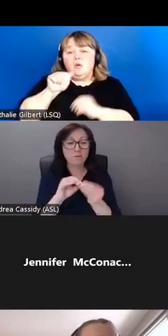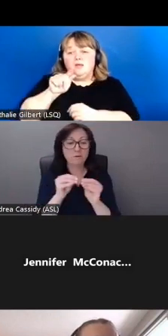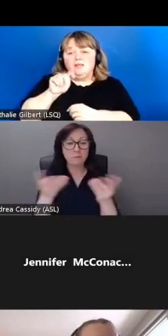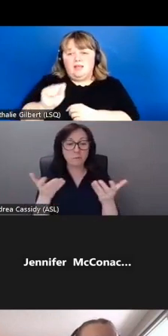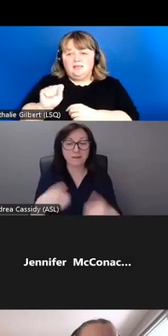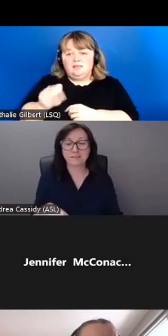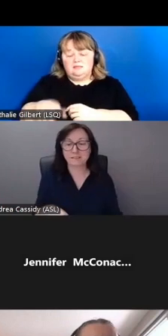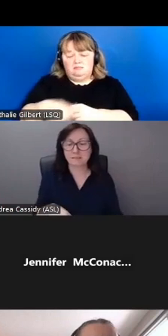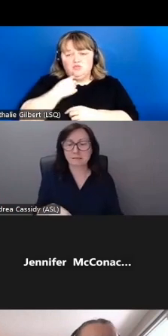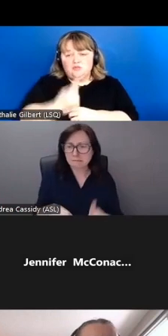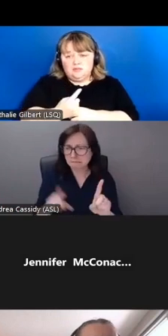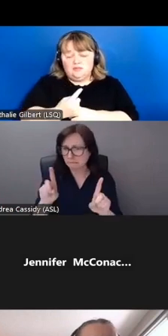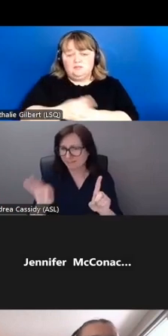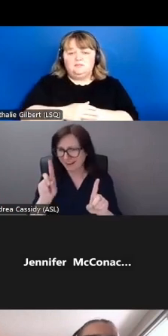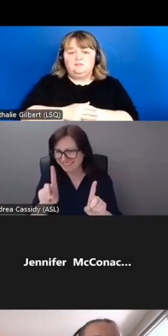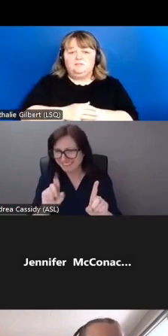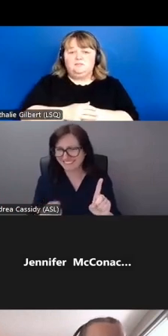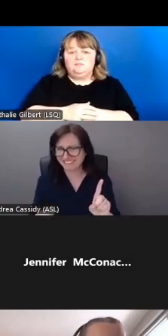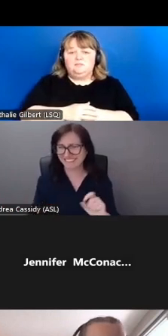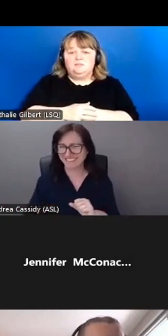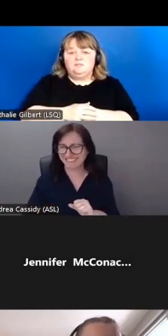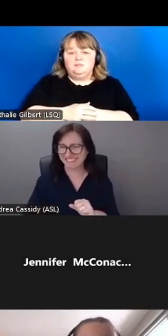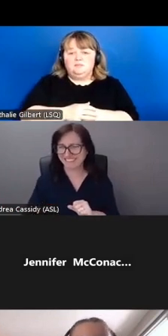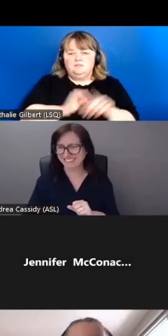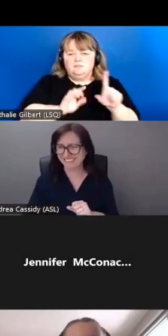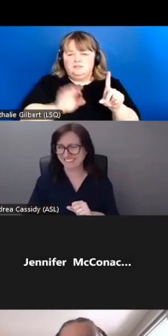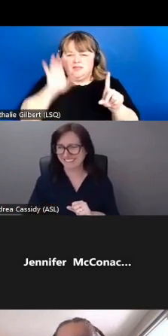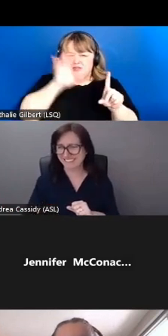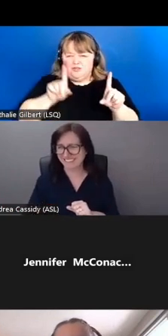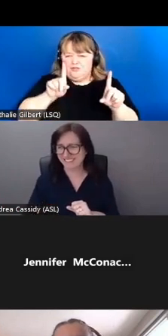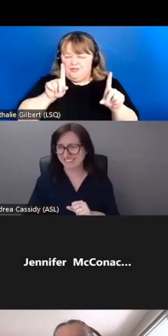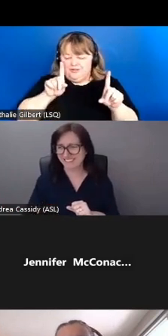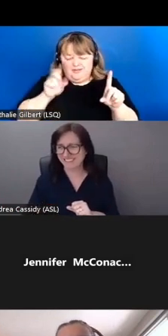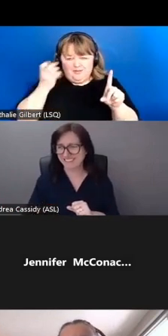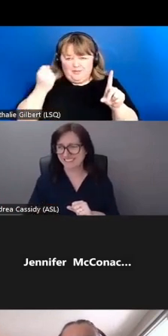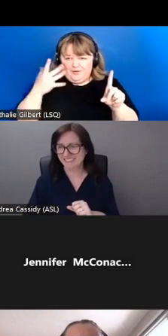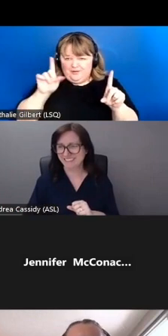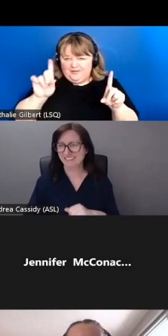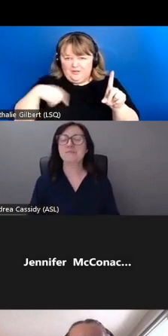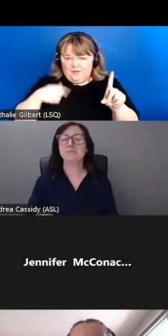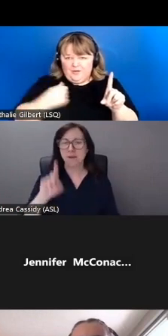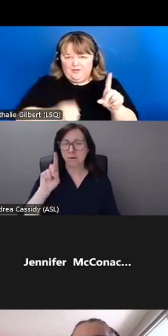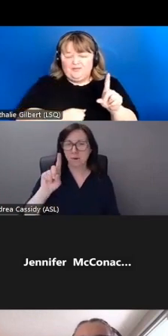oh, of course, I don't have it handy. One moment. TTY